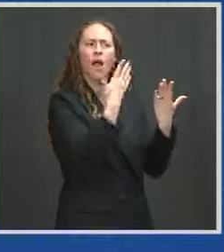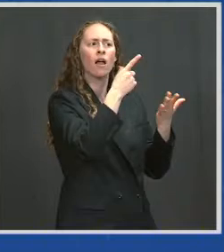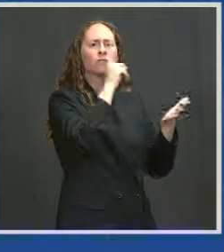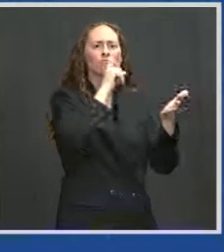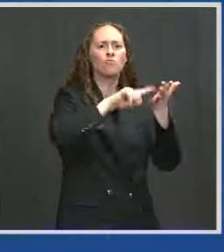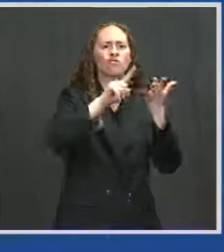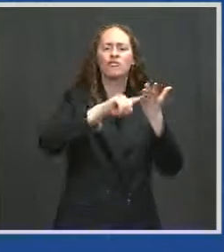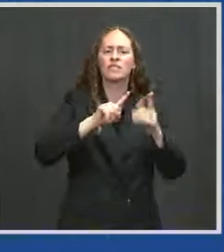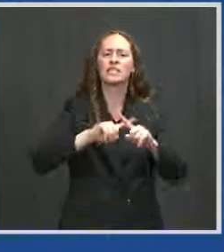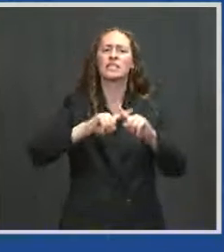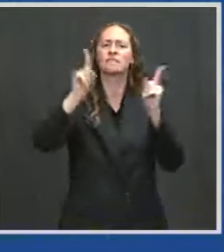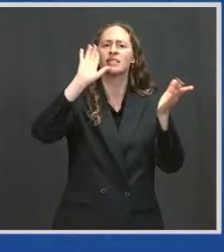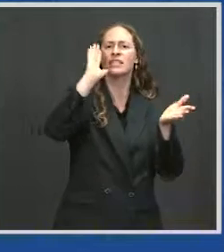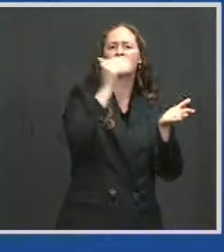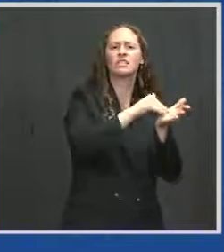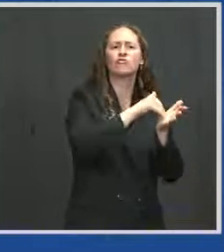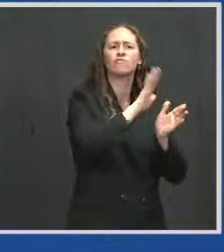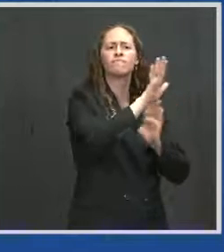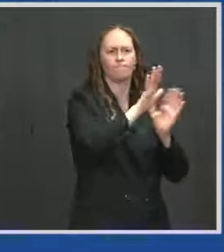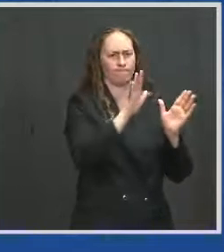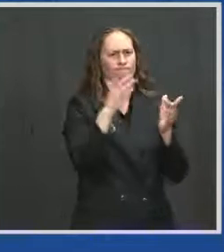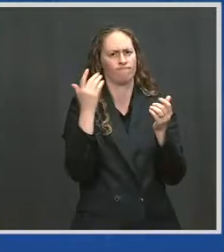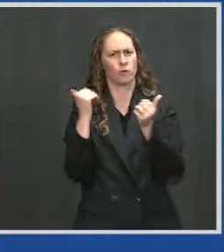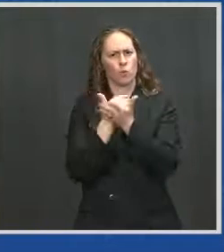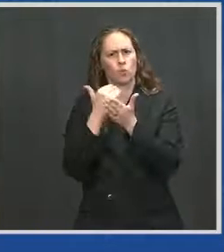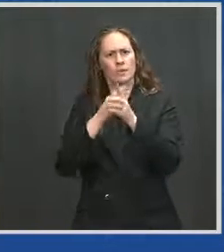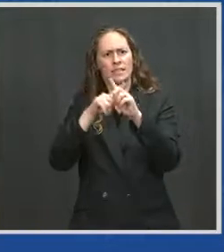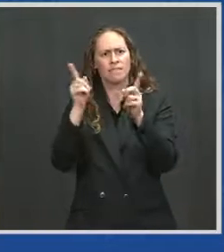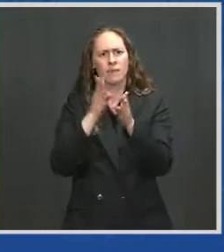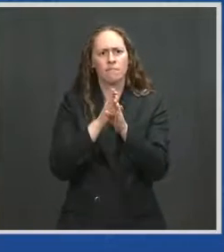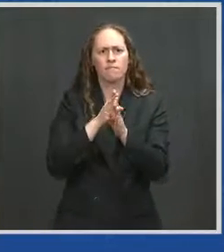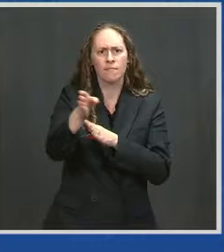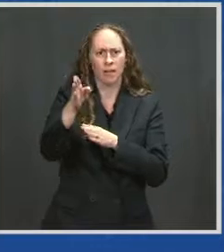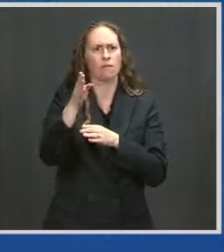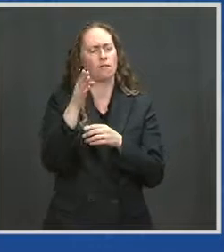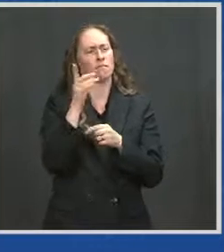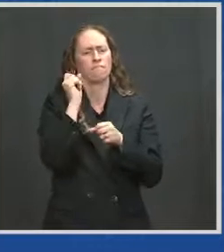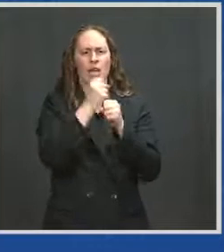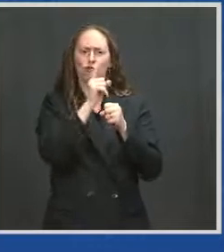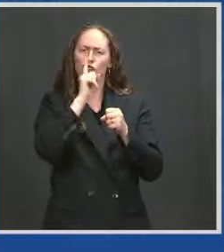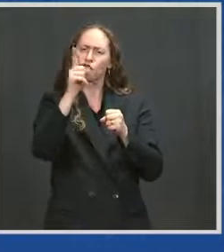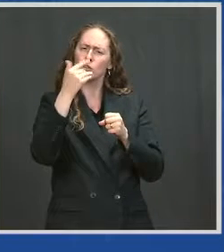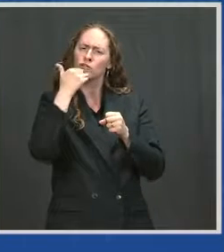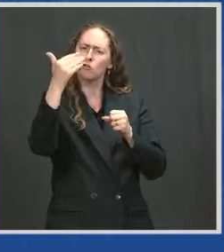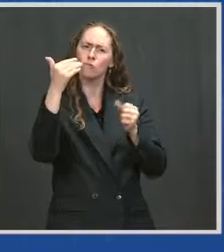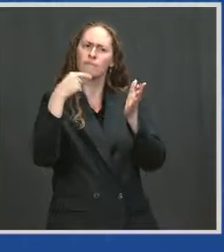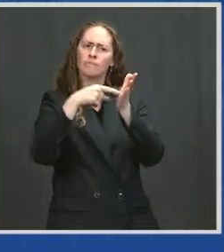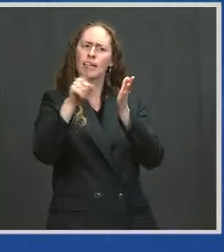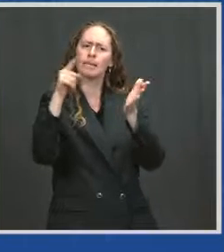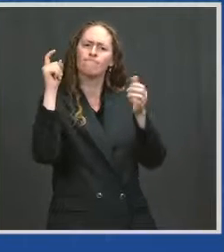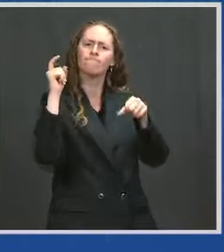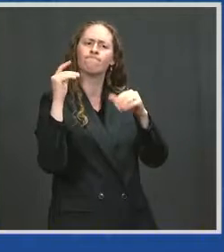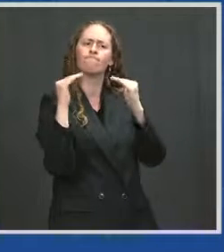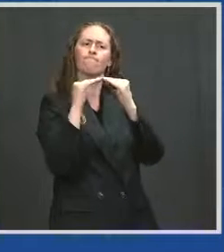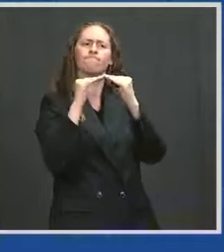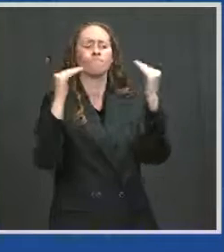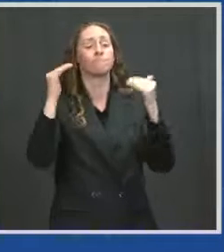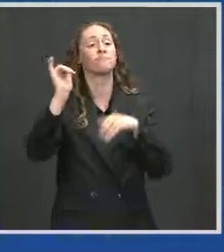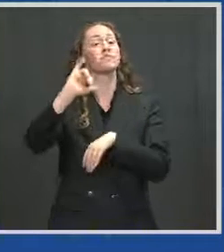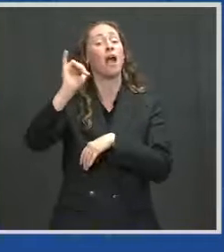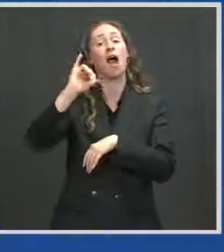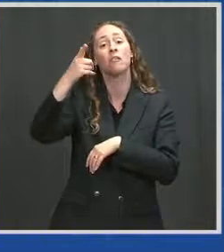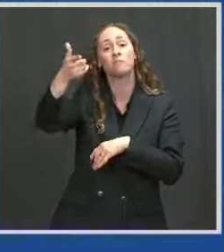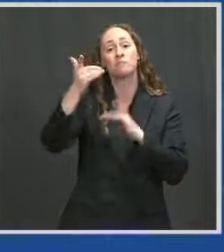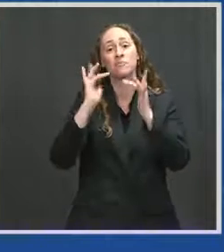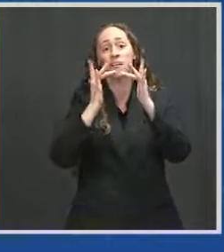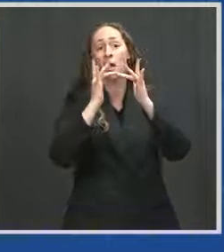high-demand fields to compete for good-paying jobs in industries of the future like cybersecurity. The reason why they don't, their